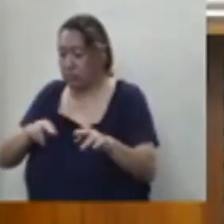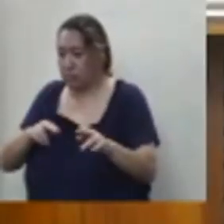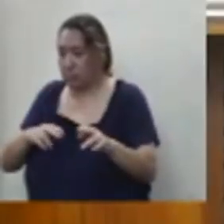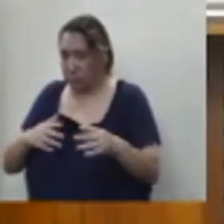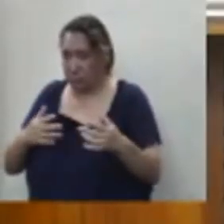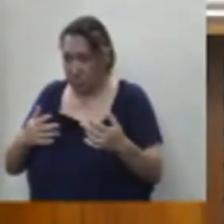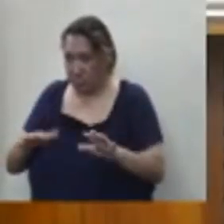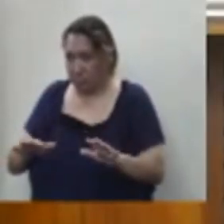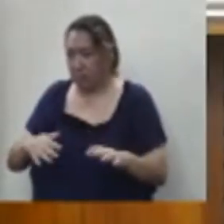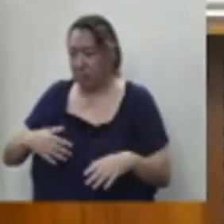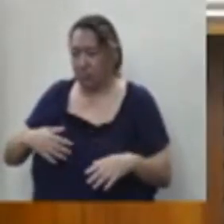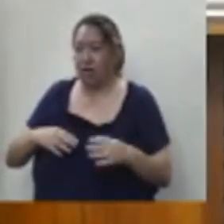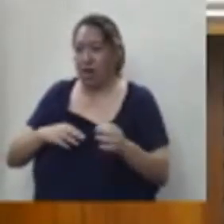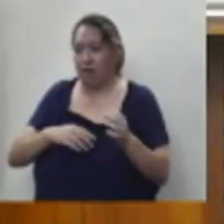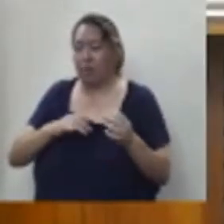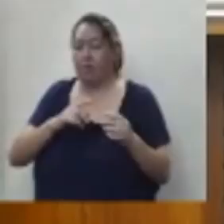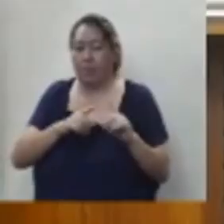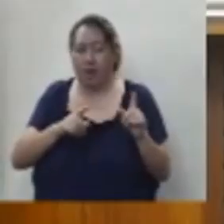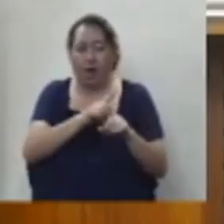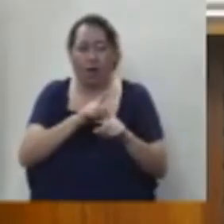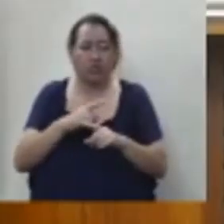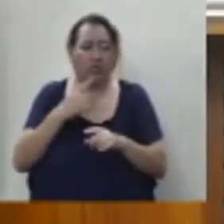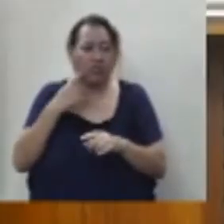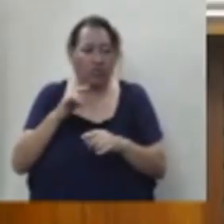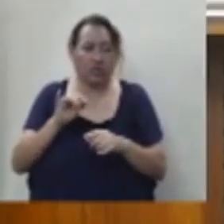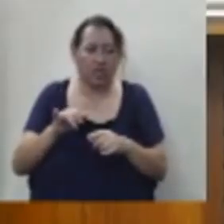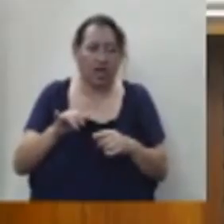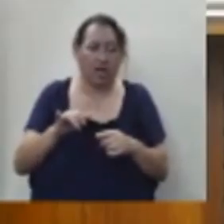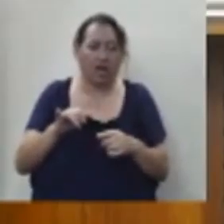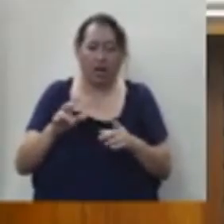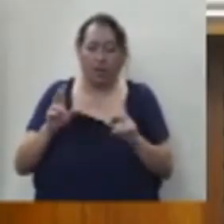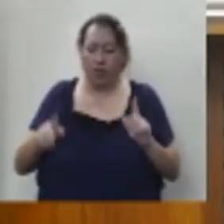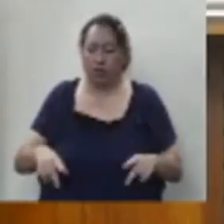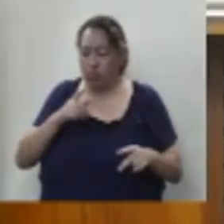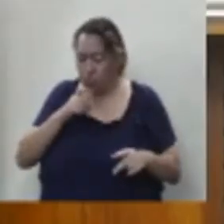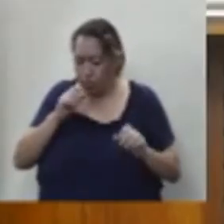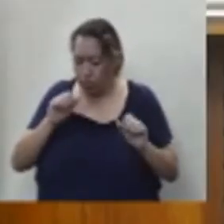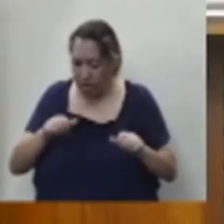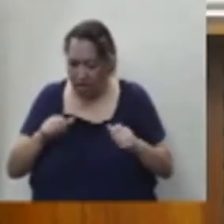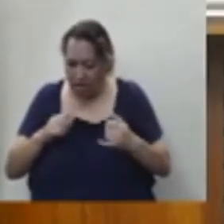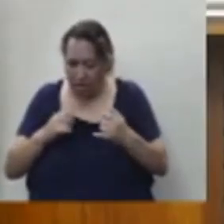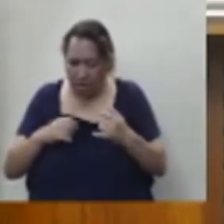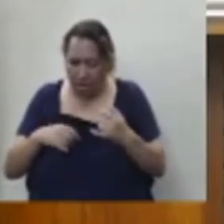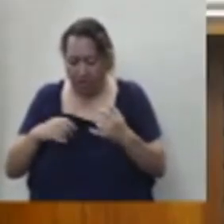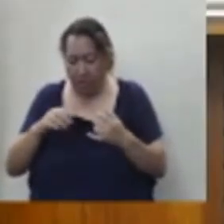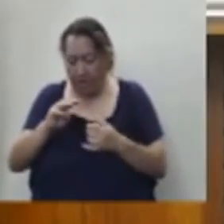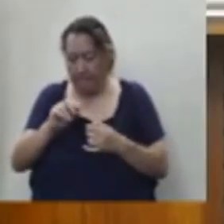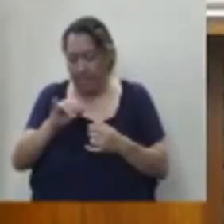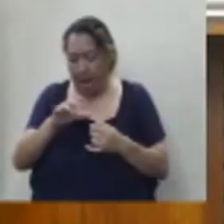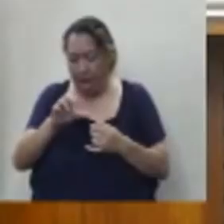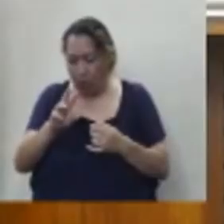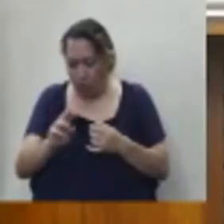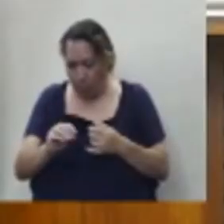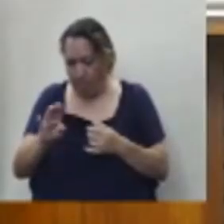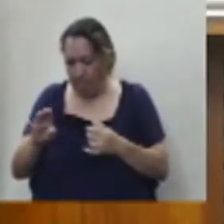capacity, but of the microbiologists that would be able to conduct these multiple testing at our laboratory utilizing more than